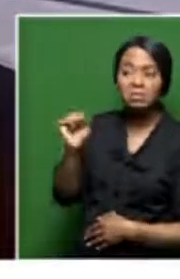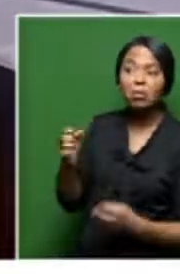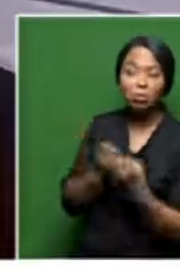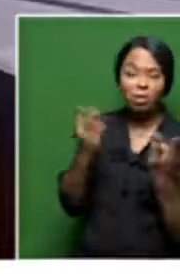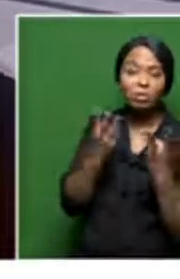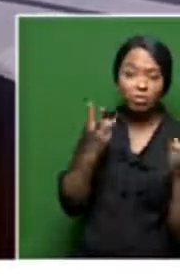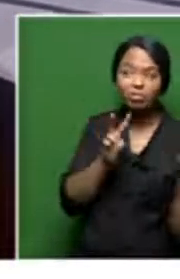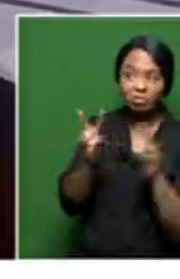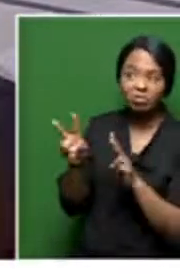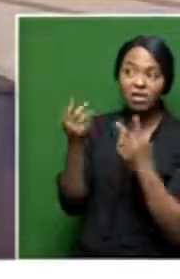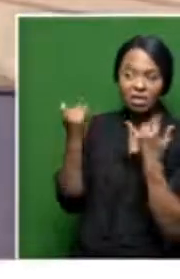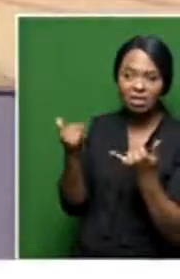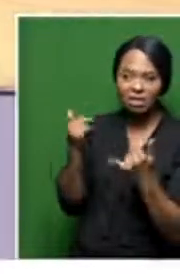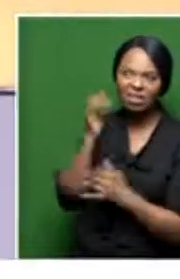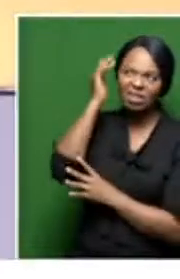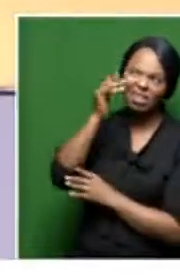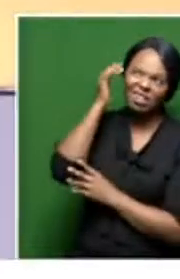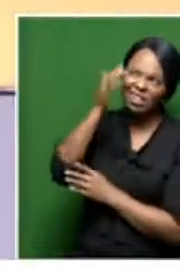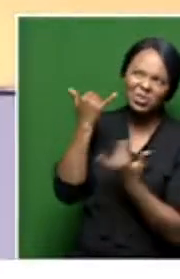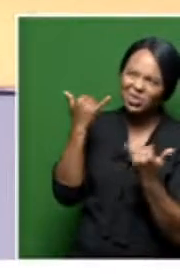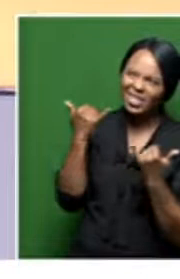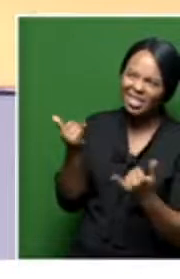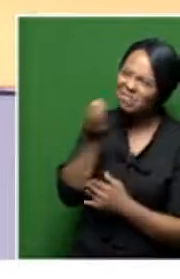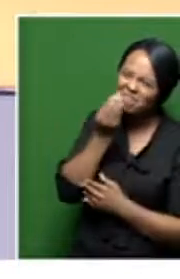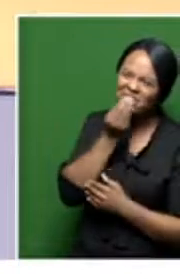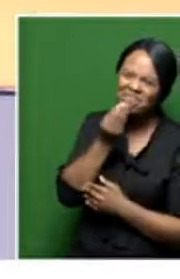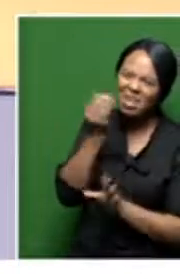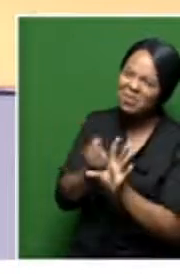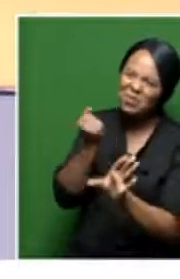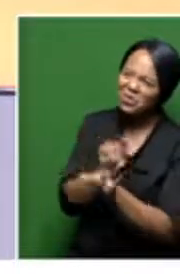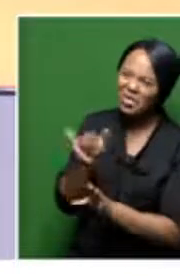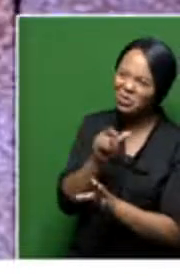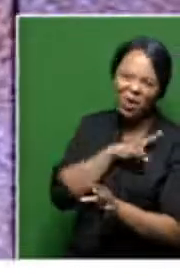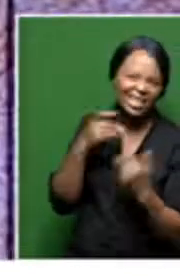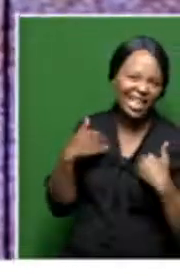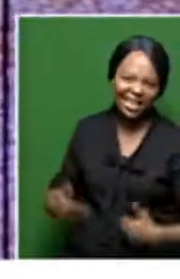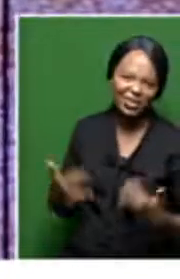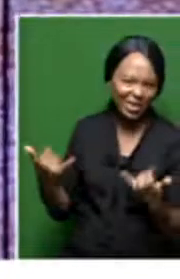this morning who are still undecided what to cook for Sunday lunch. So what would you advise them to do today?